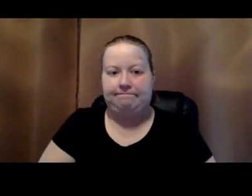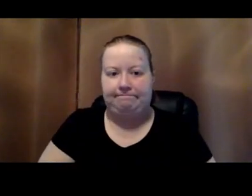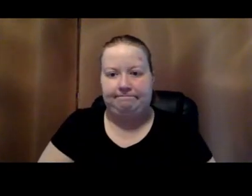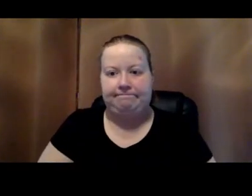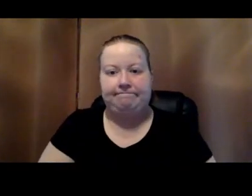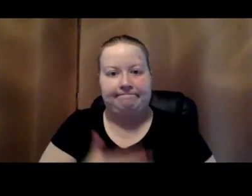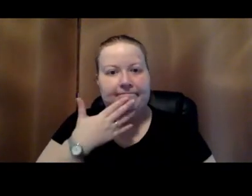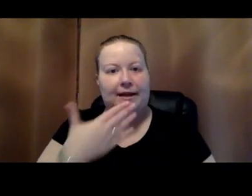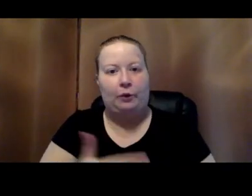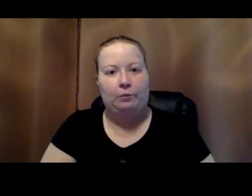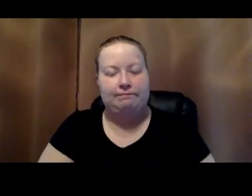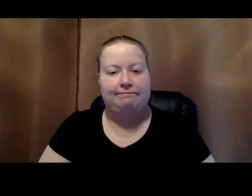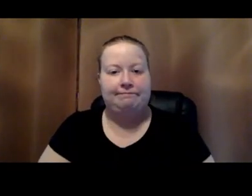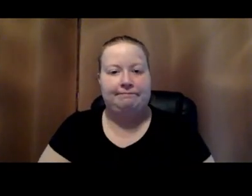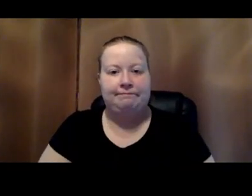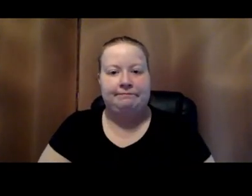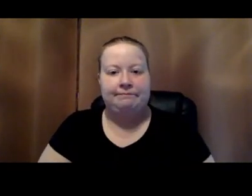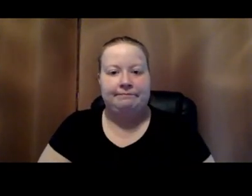Thank you.